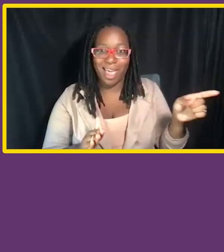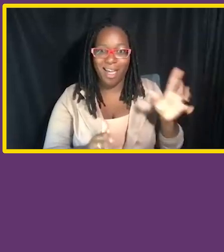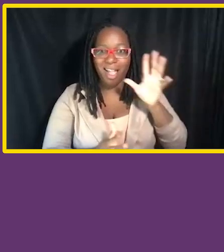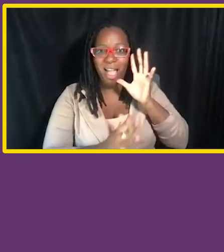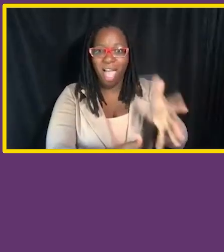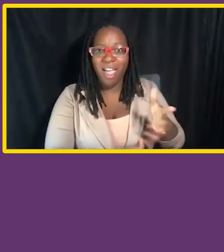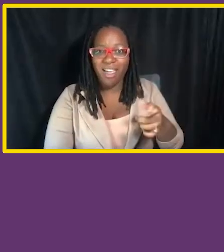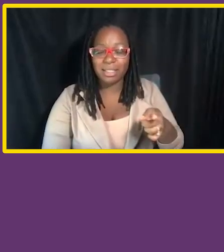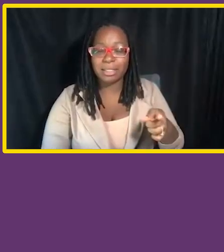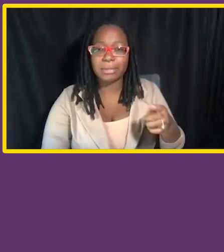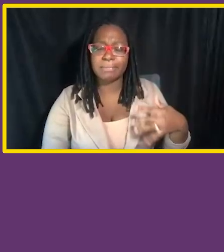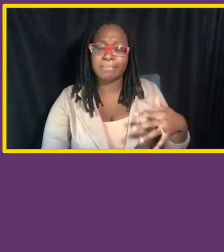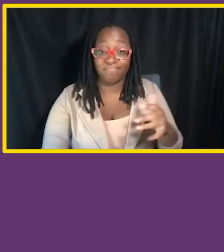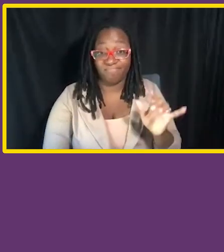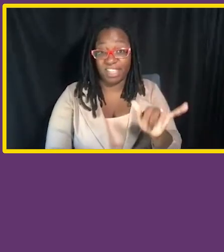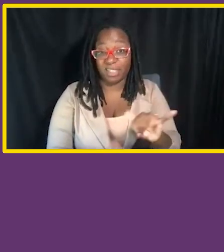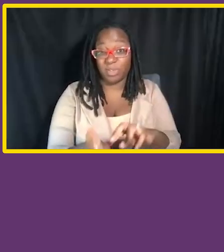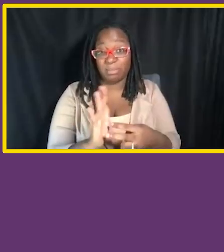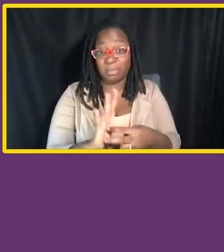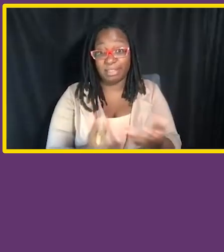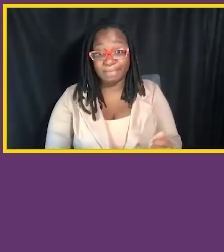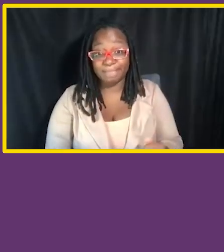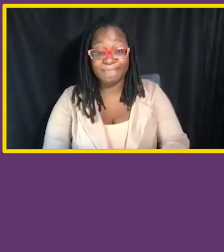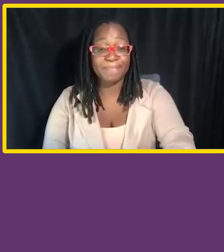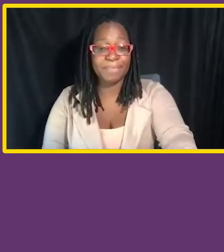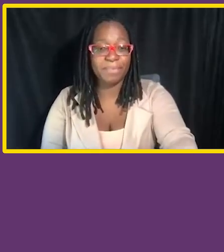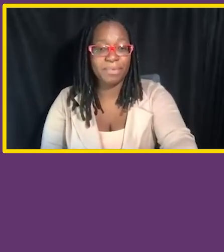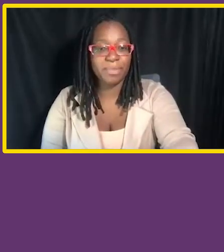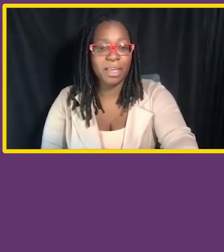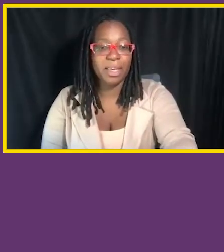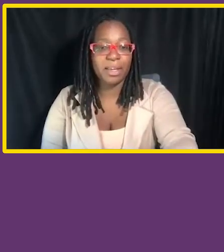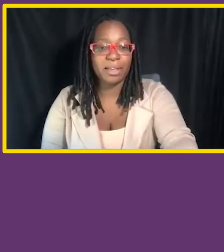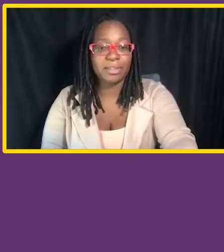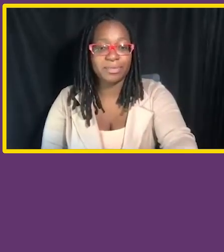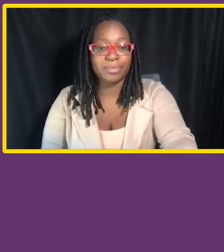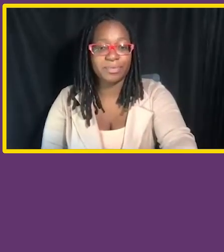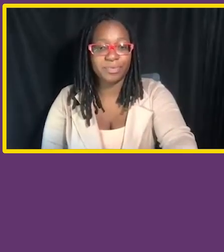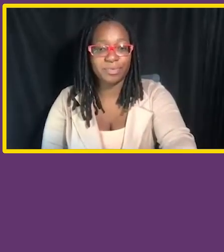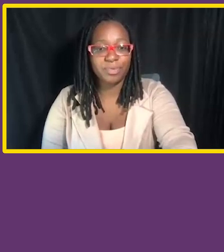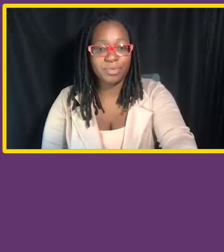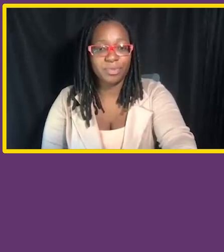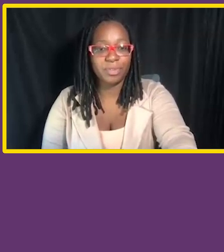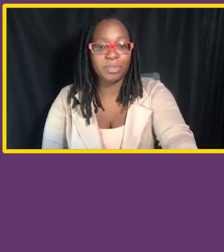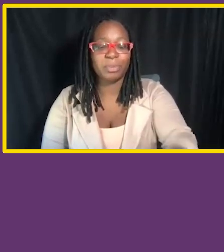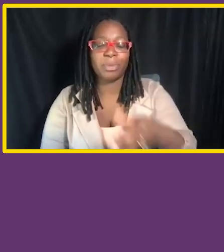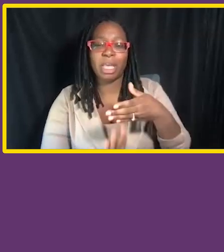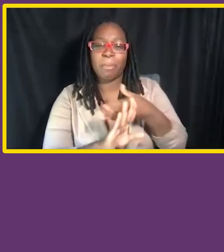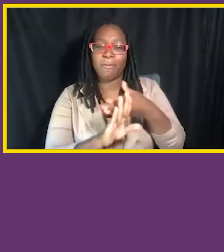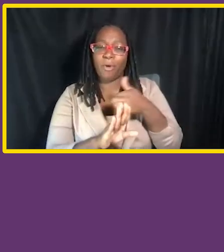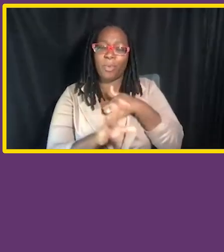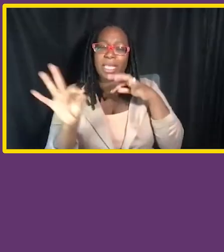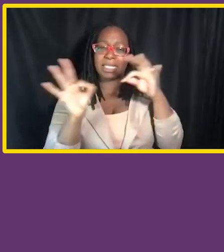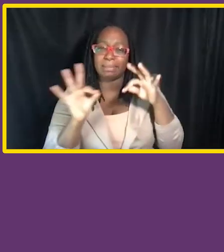put a point to it. But before we delve into that and explaining more about what that is, I wanted to read